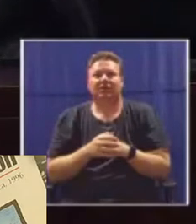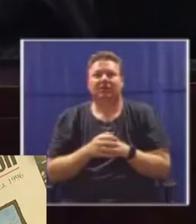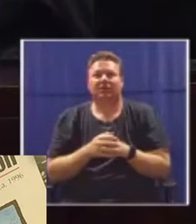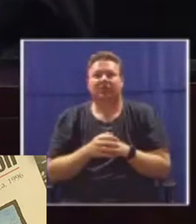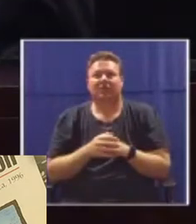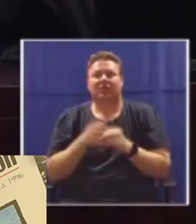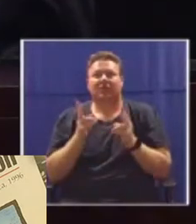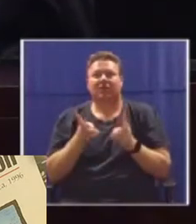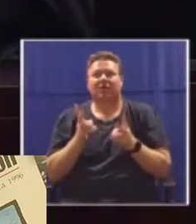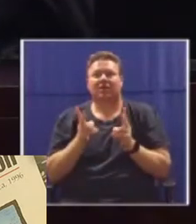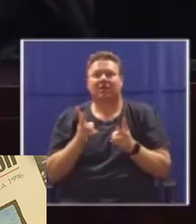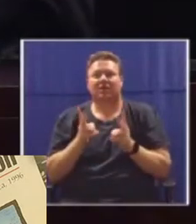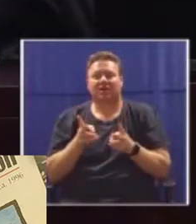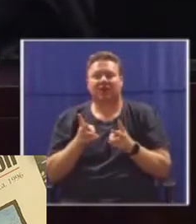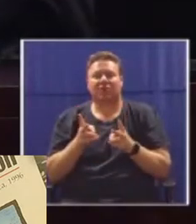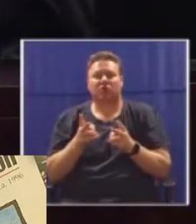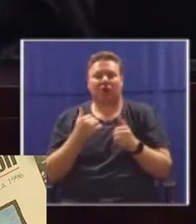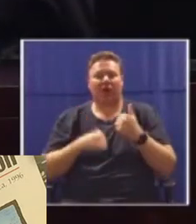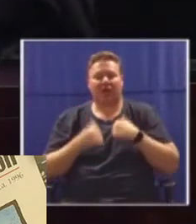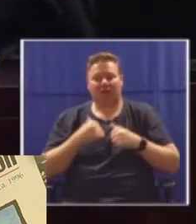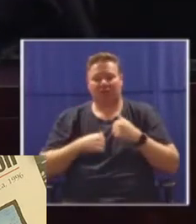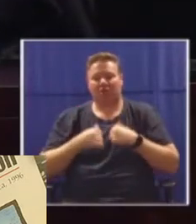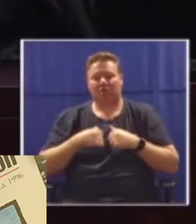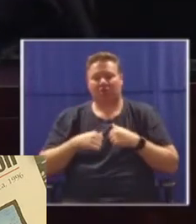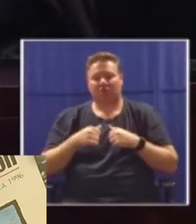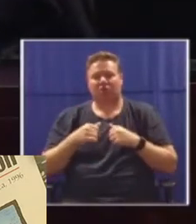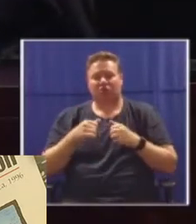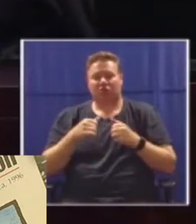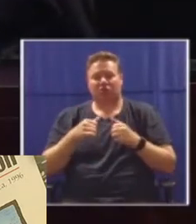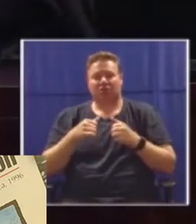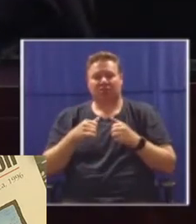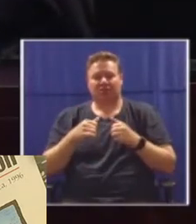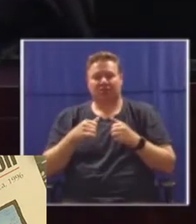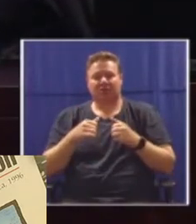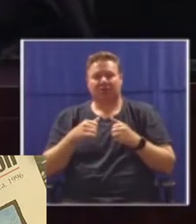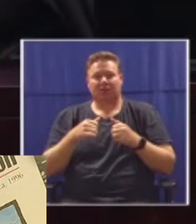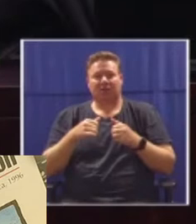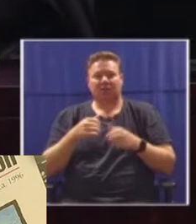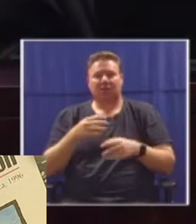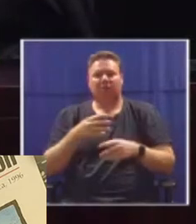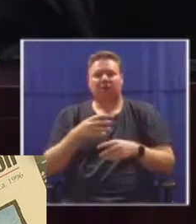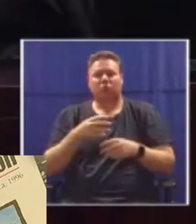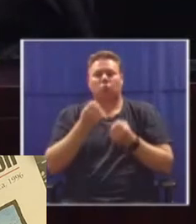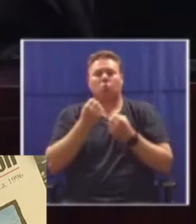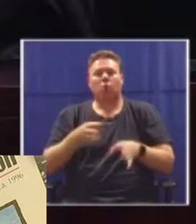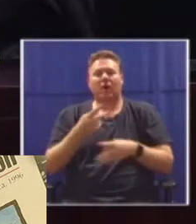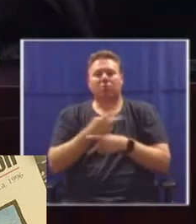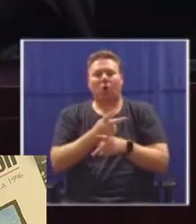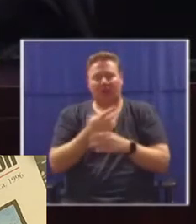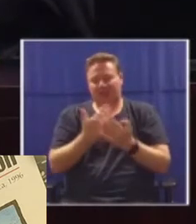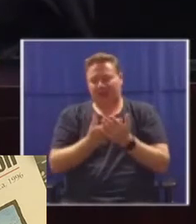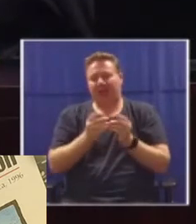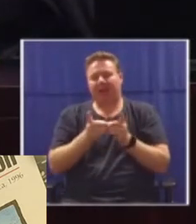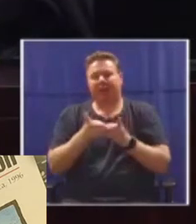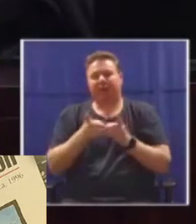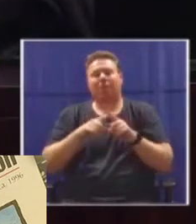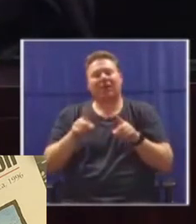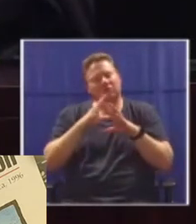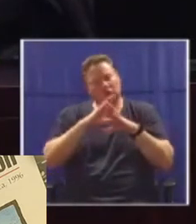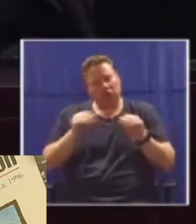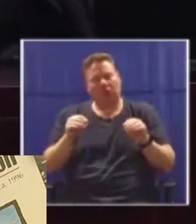through natural bacterial action, these regulations seek to prohibit the discharge of sewage into the